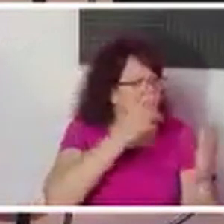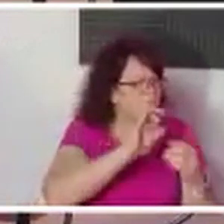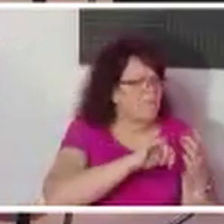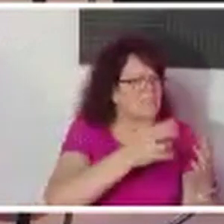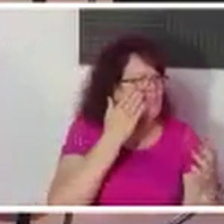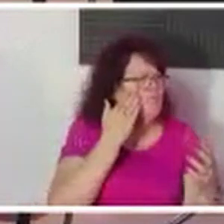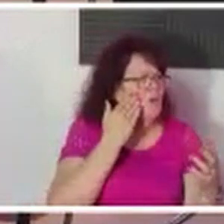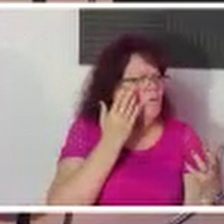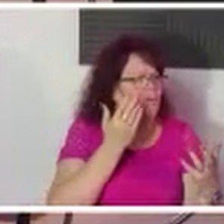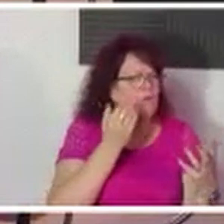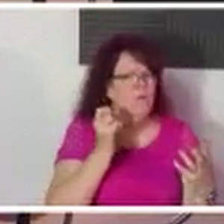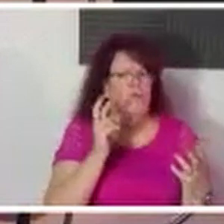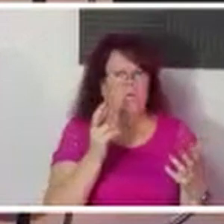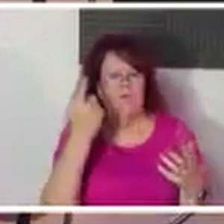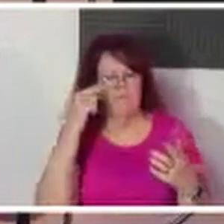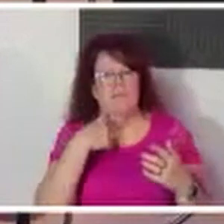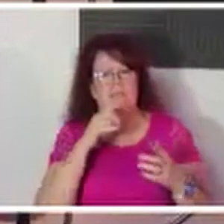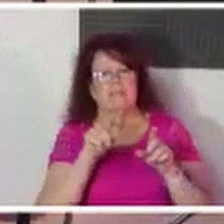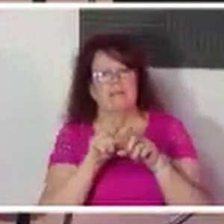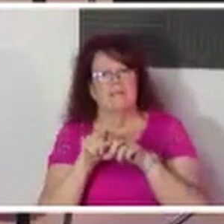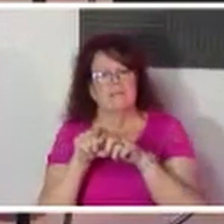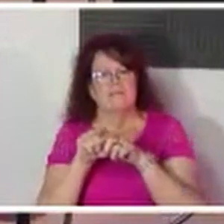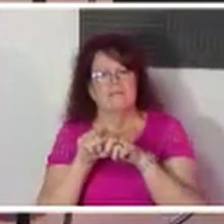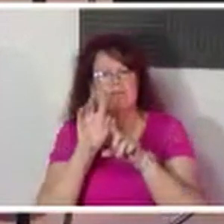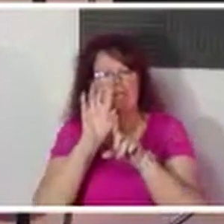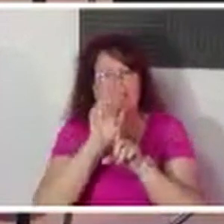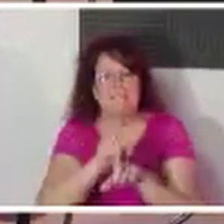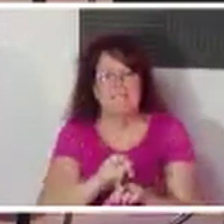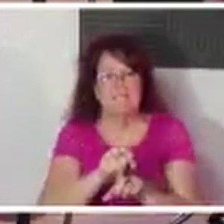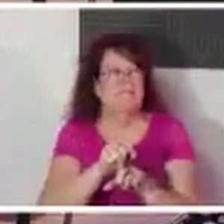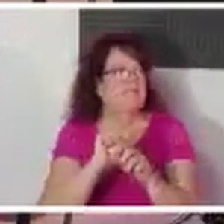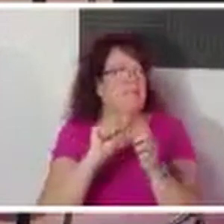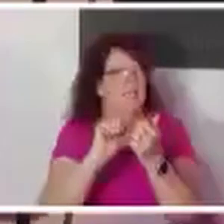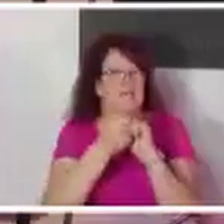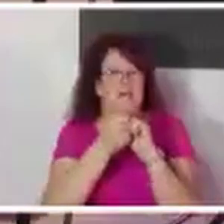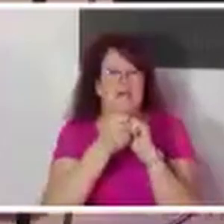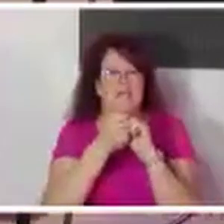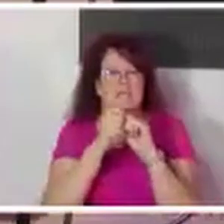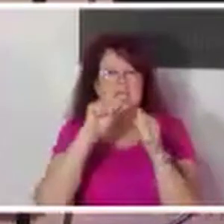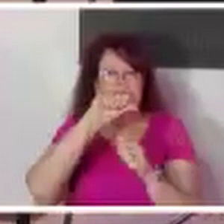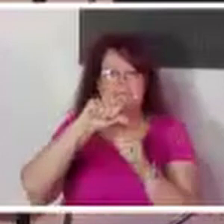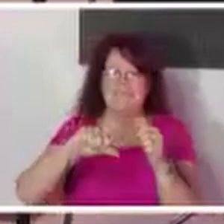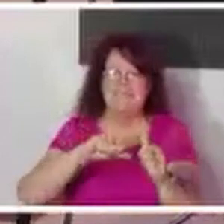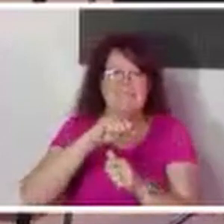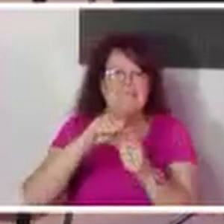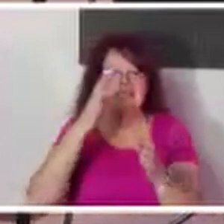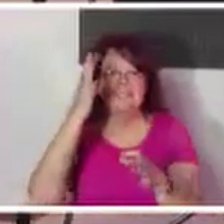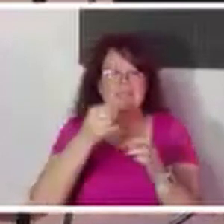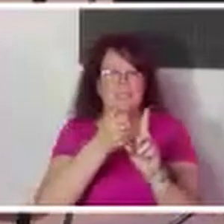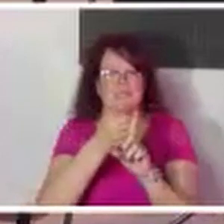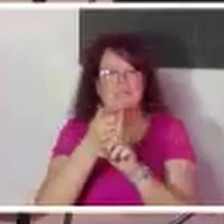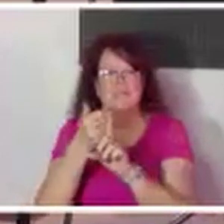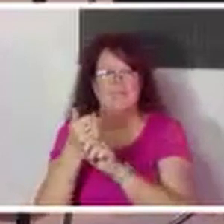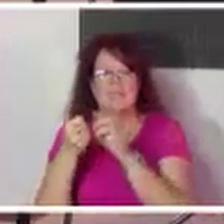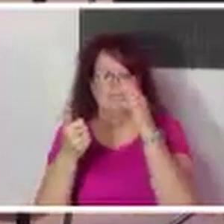this? For me, that's also tackling how we as a society define crime itself and being able to call into question when we're